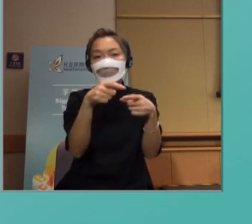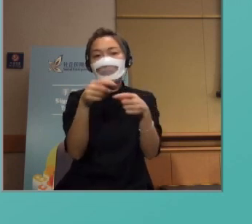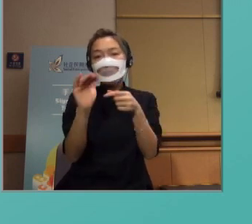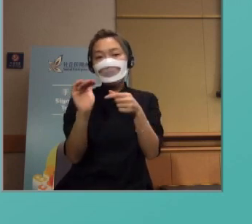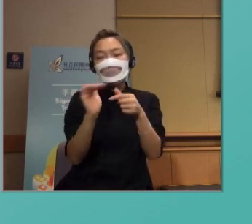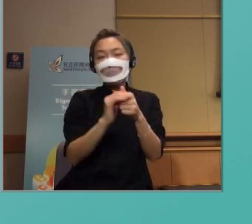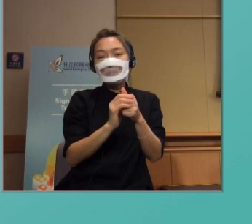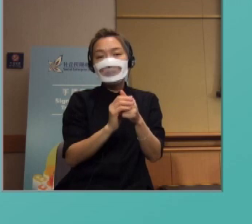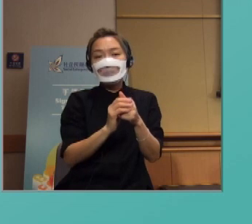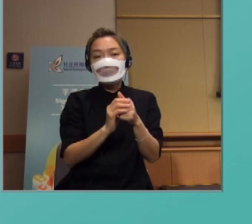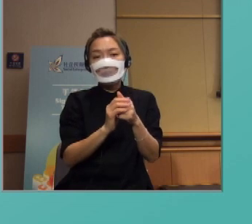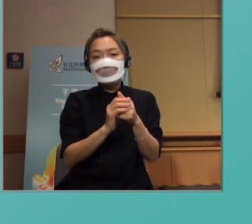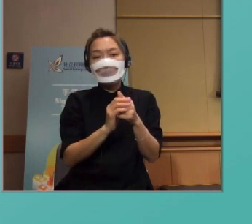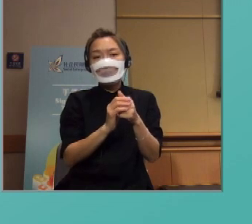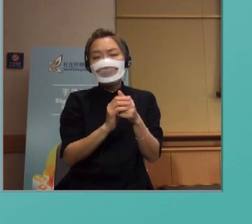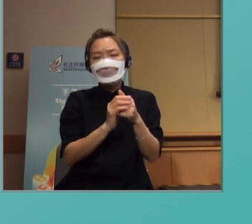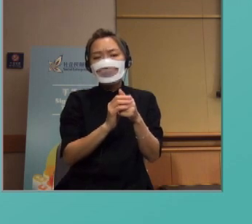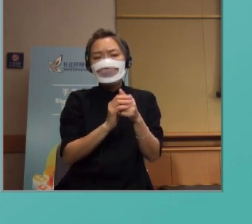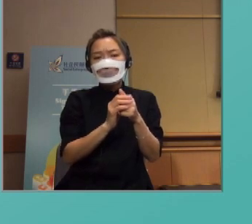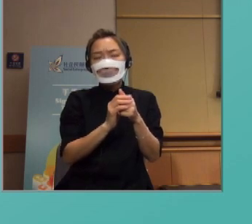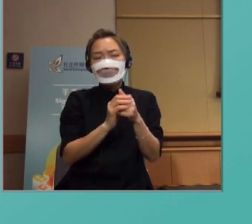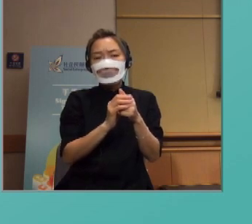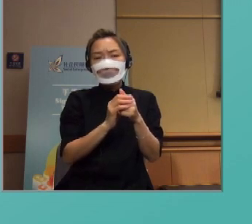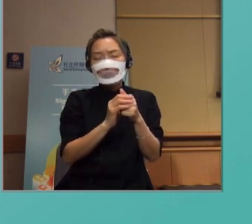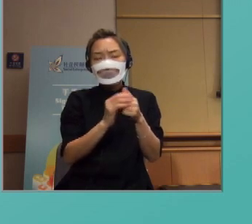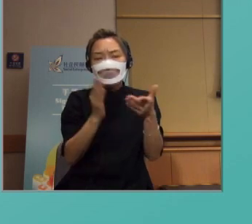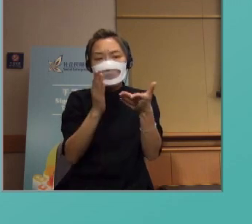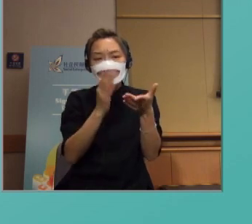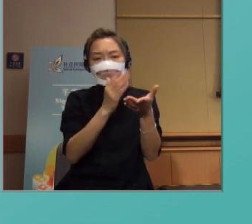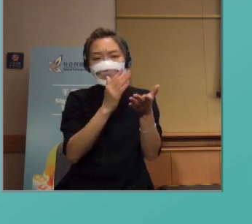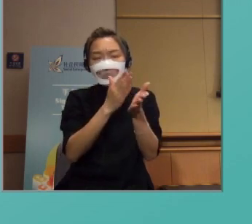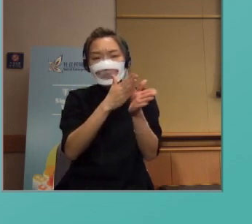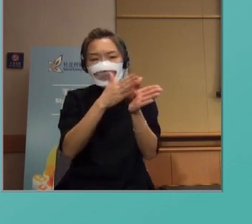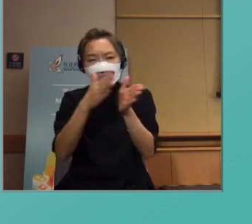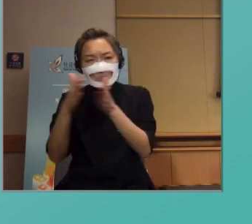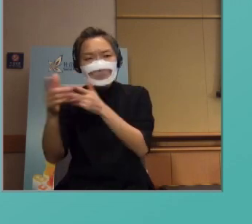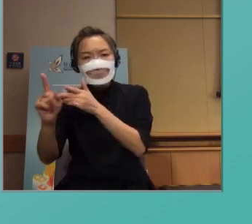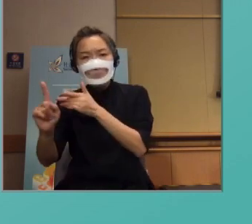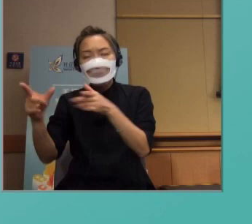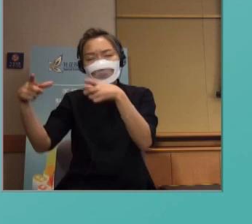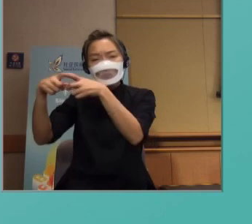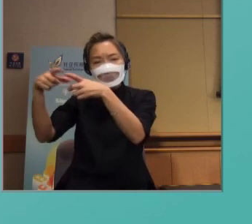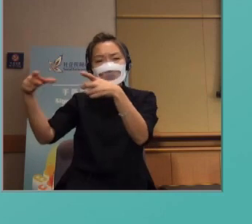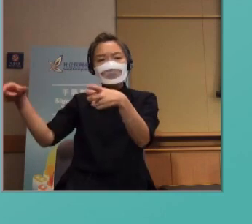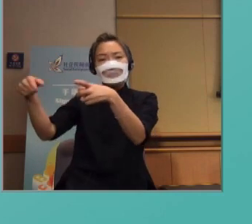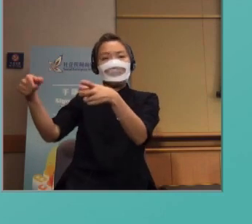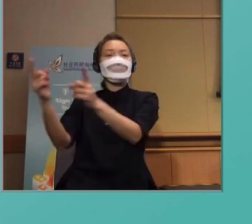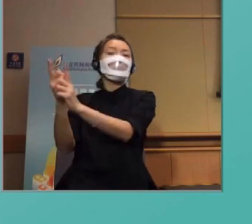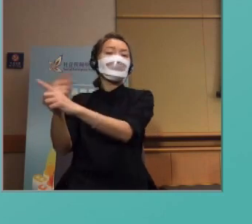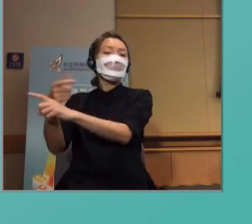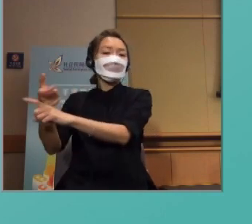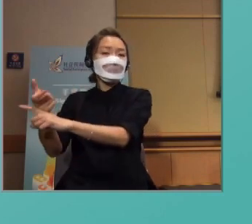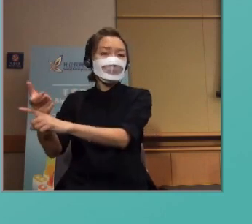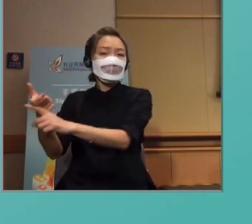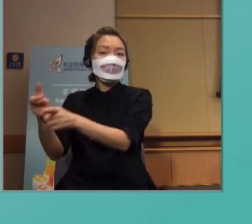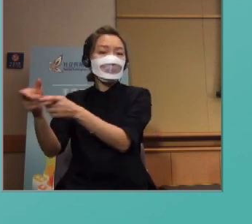be authenticated and traceable in the blockchain, and it can be exchanged or traded to achieve some